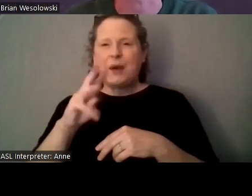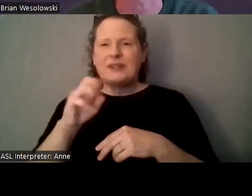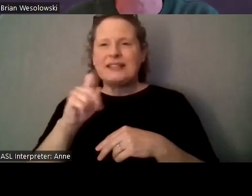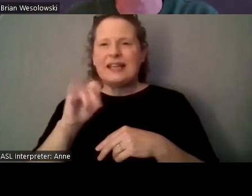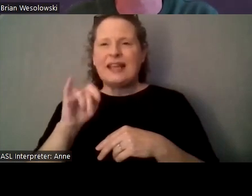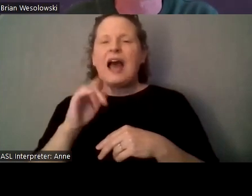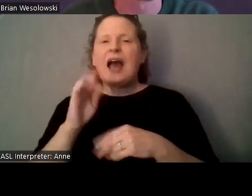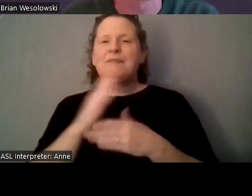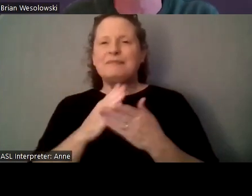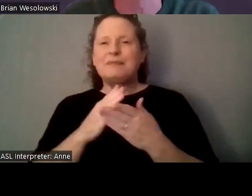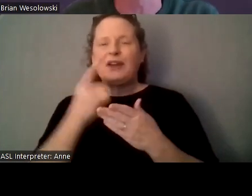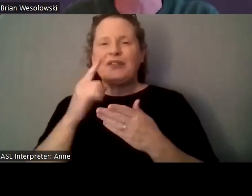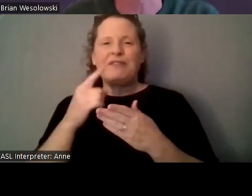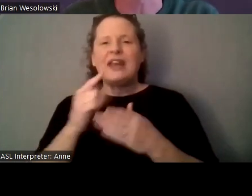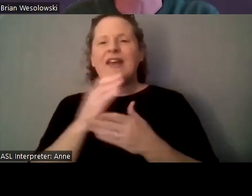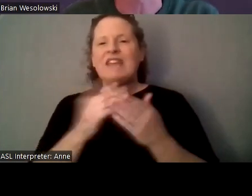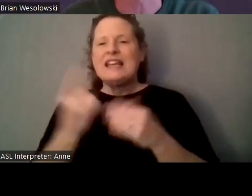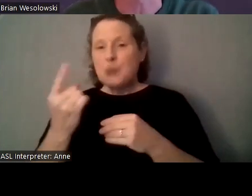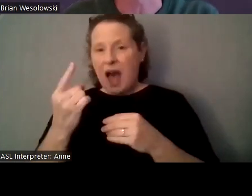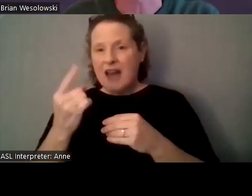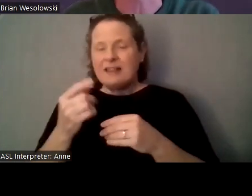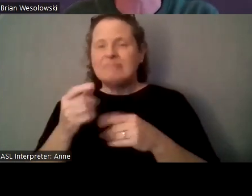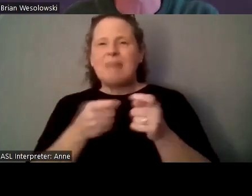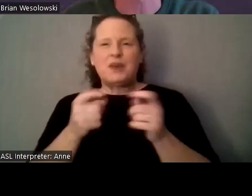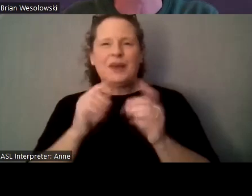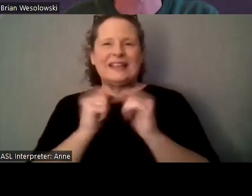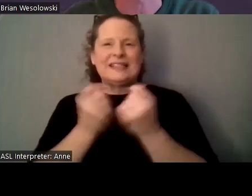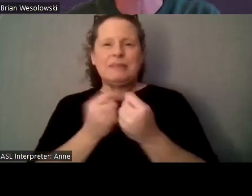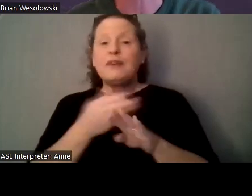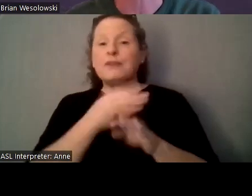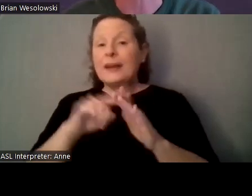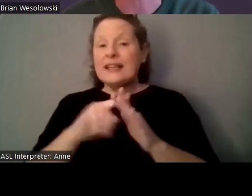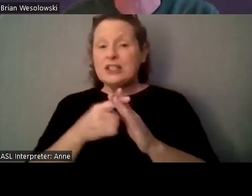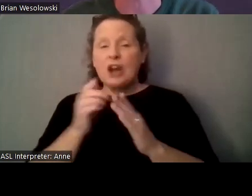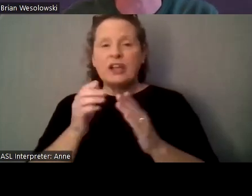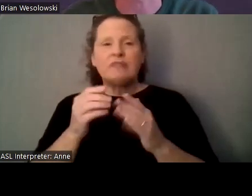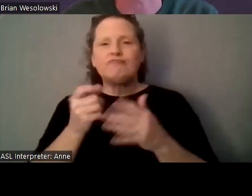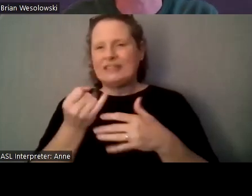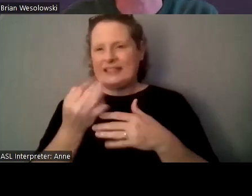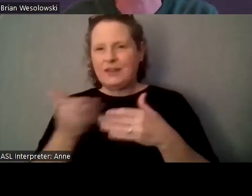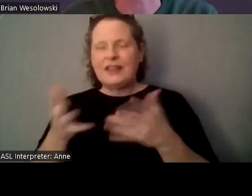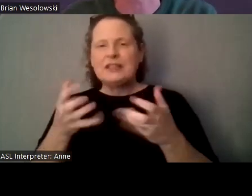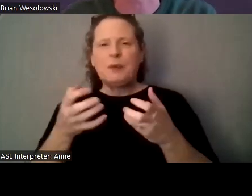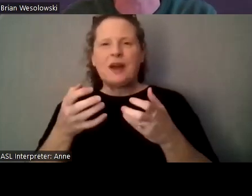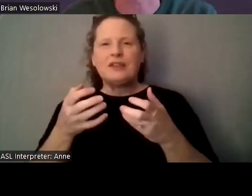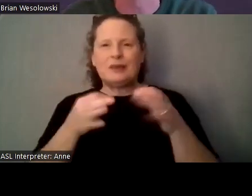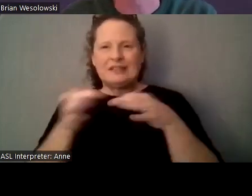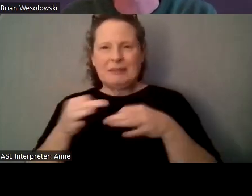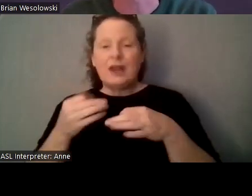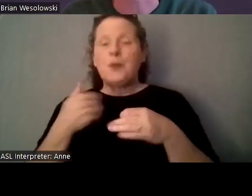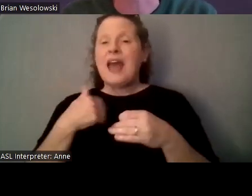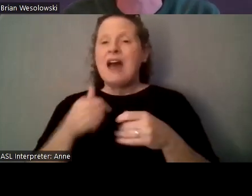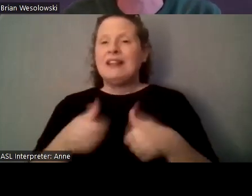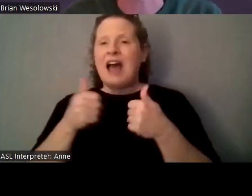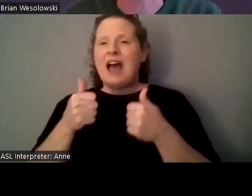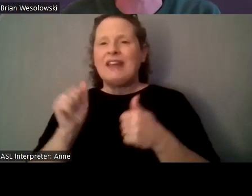this. Before we get started, I'd like to run through a few items. As you can see, we have live ASL interpretation this evening. We